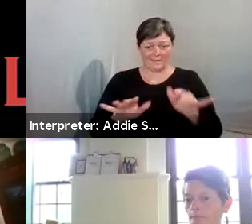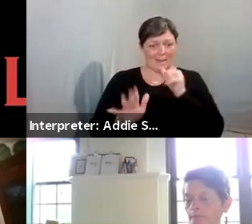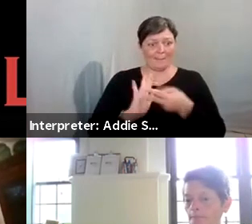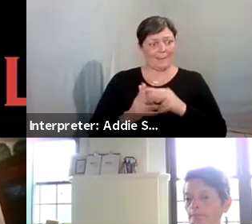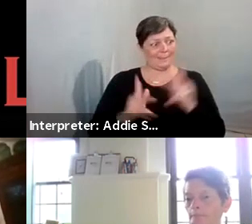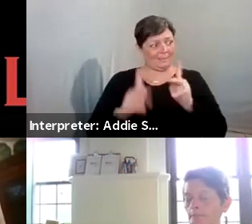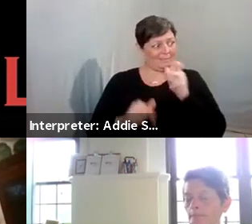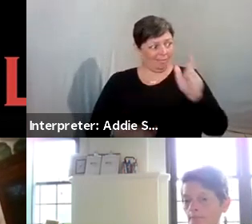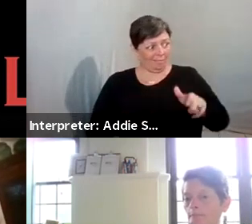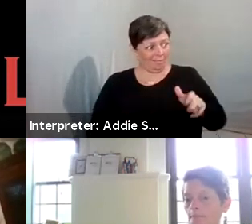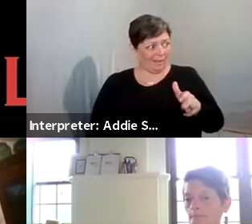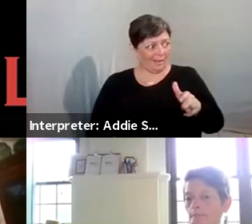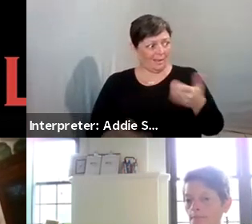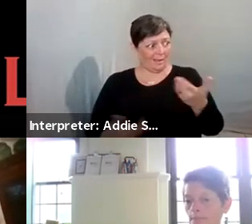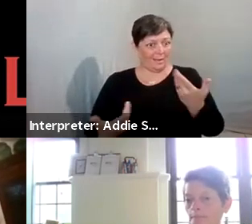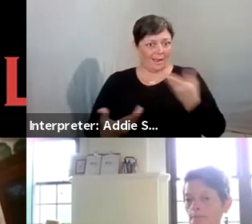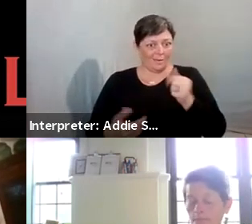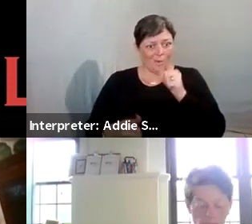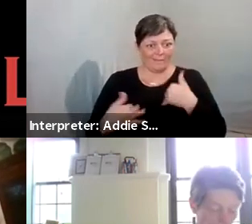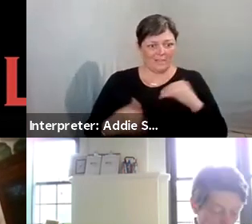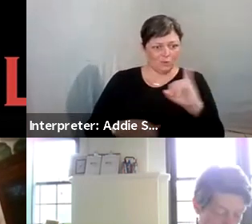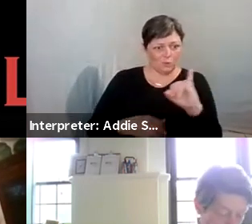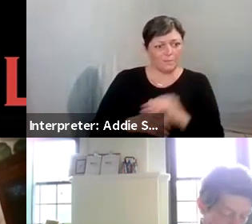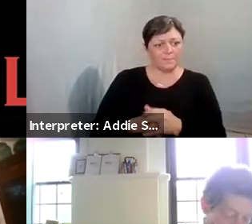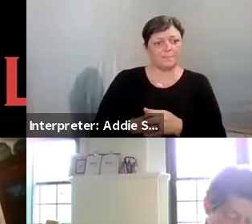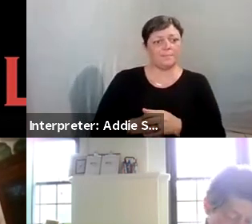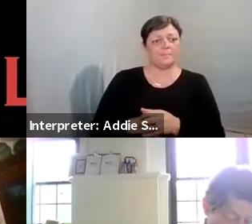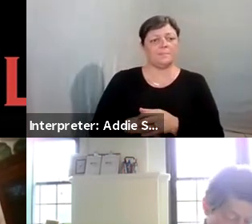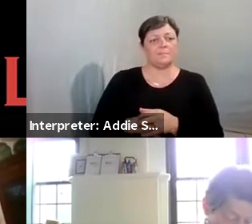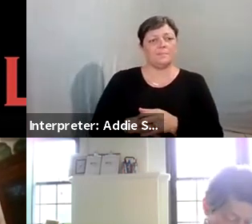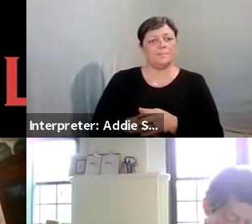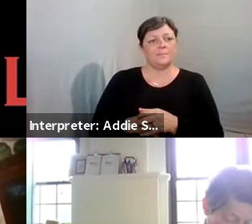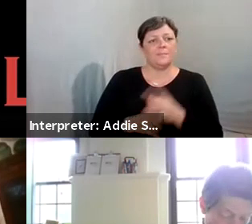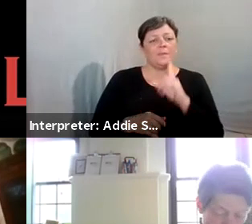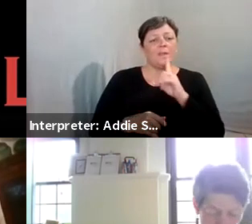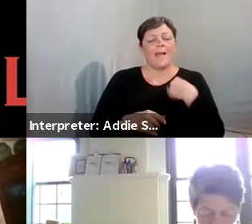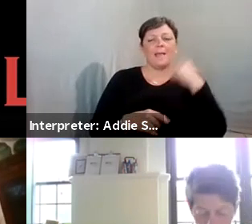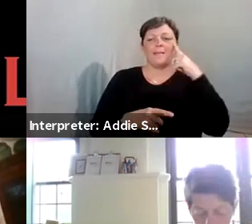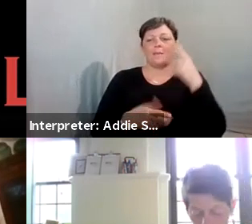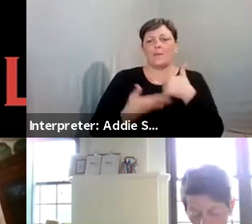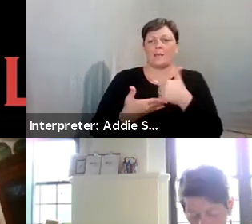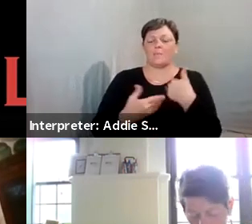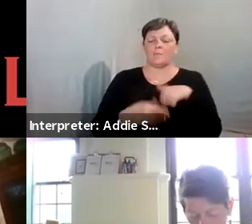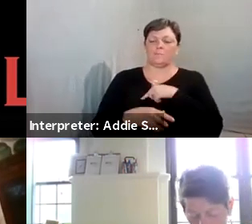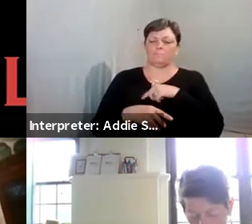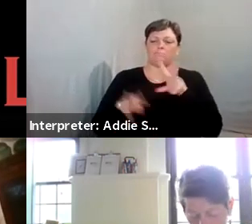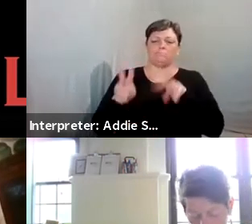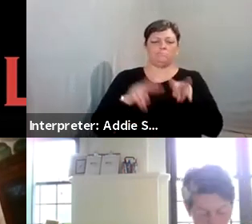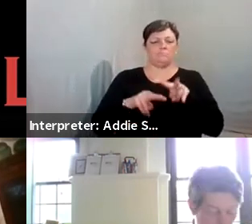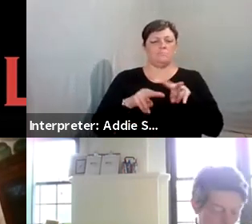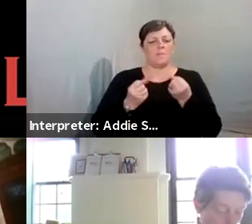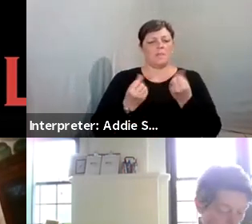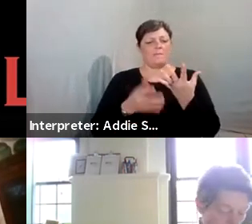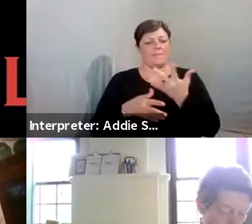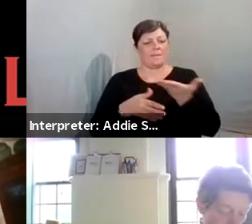a need and maybe don't have the insurance to cover it. And I think it's helped us look at a lot of things that we